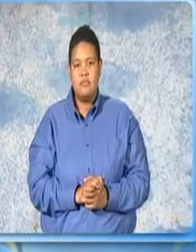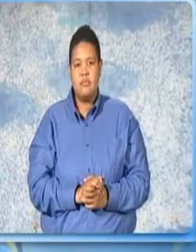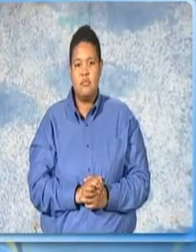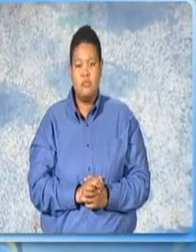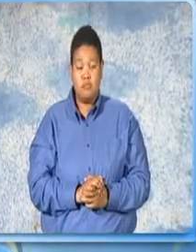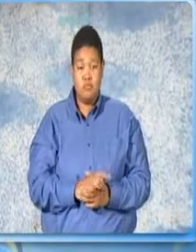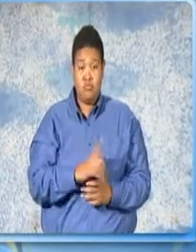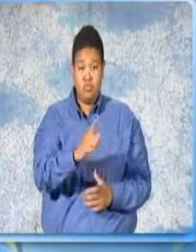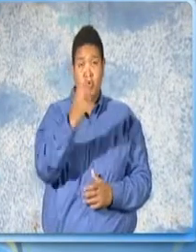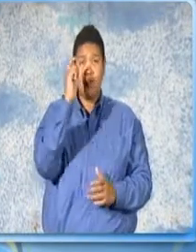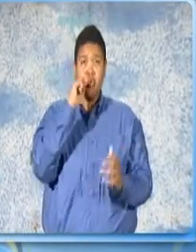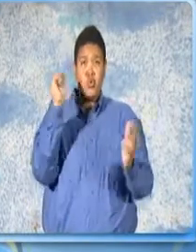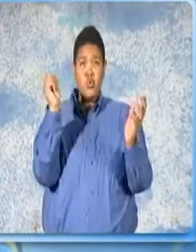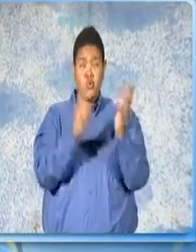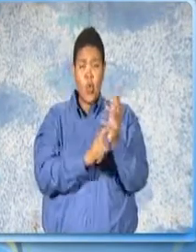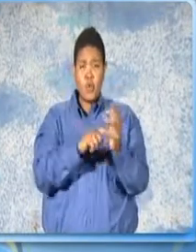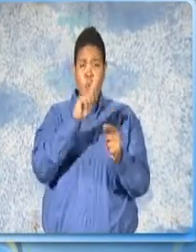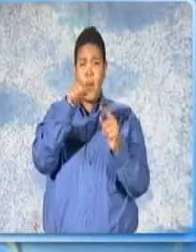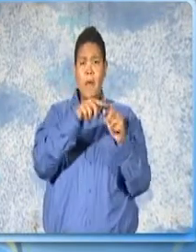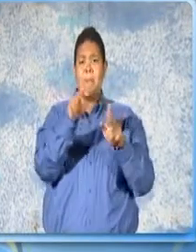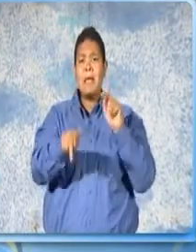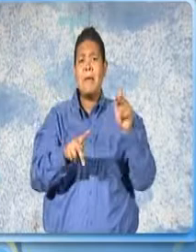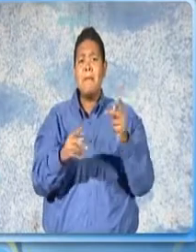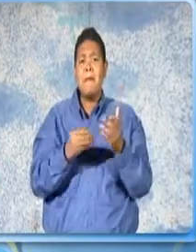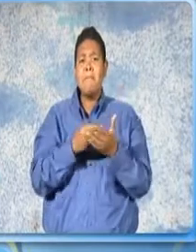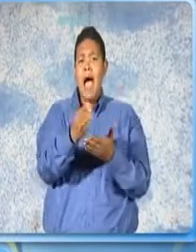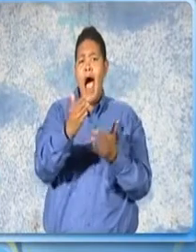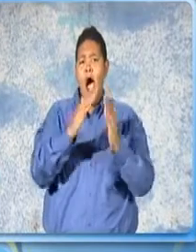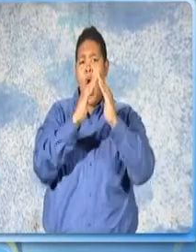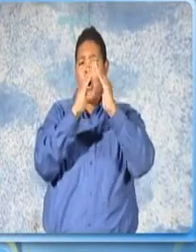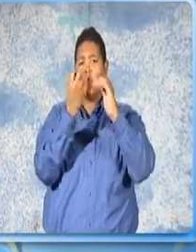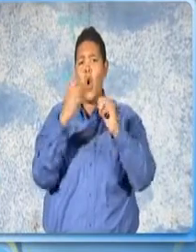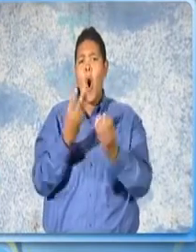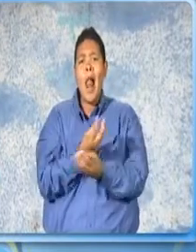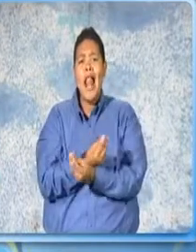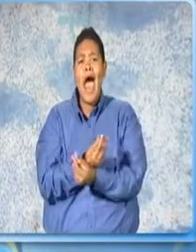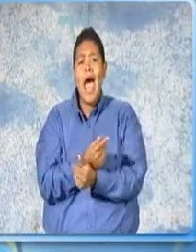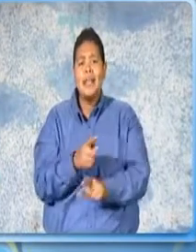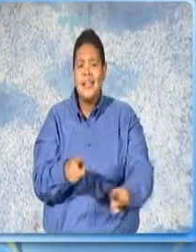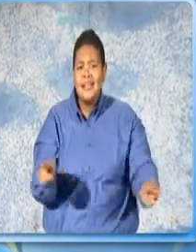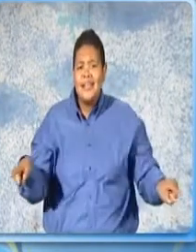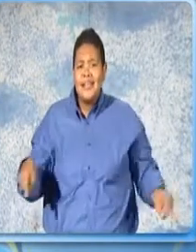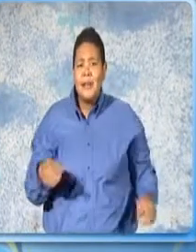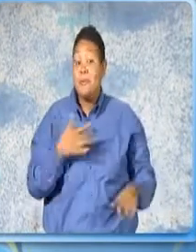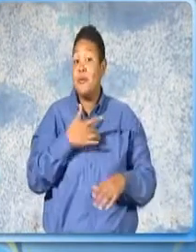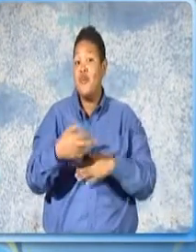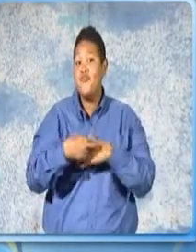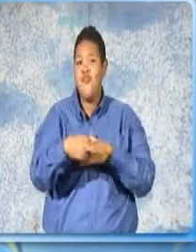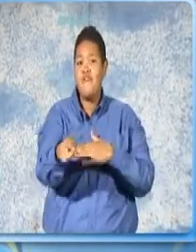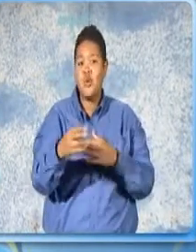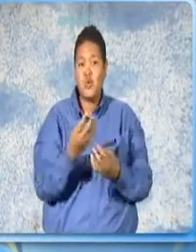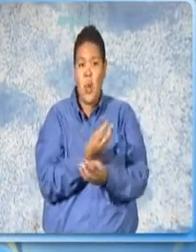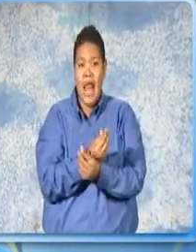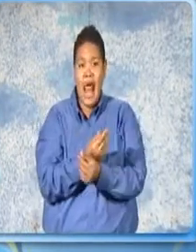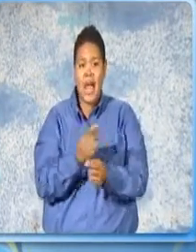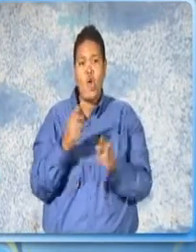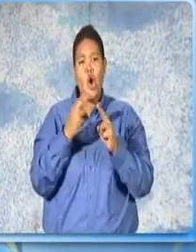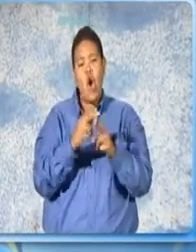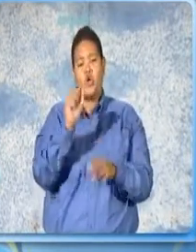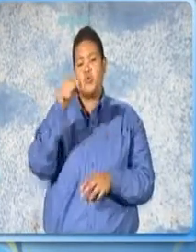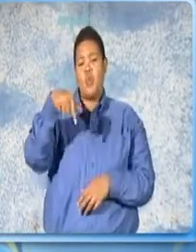Did you ever notice that when people are buying a house or land, they always make reference to the land in square